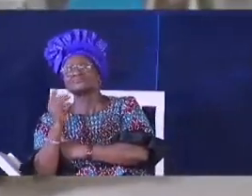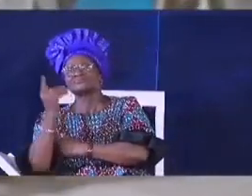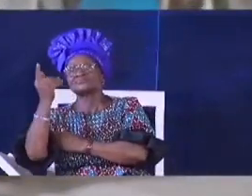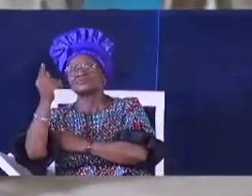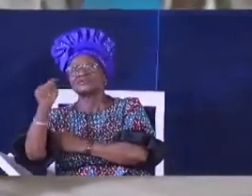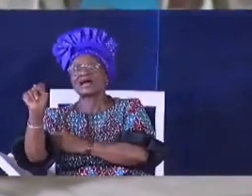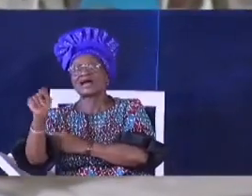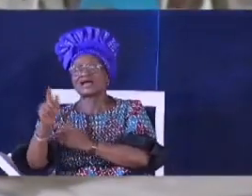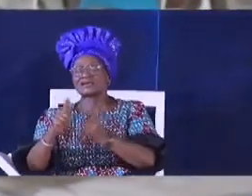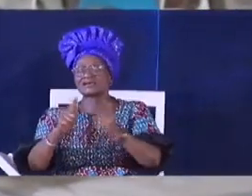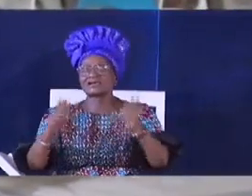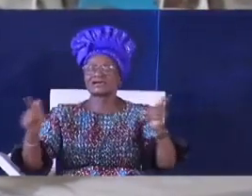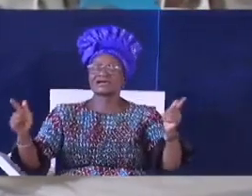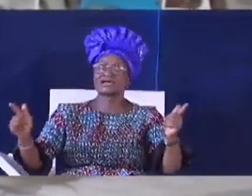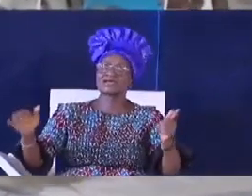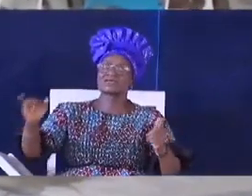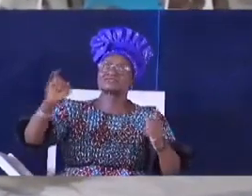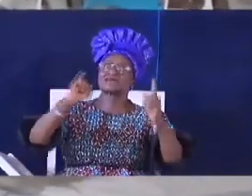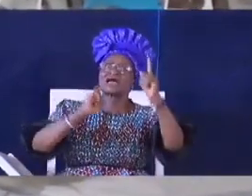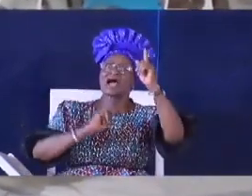God.